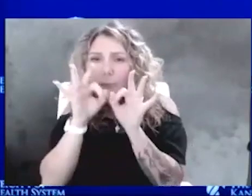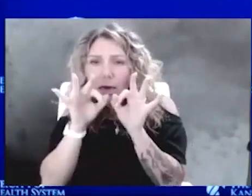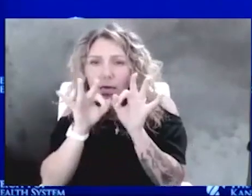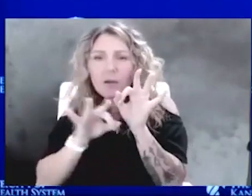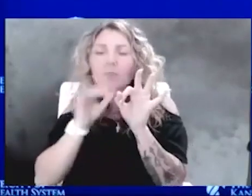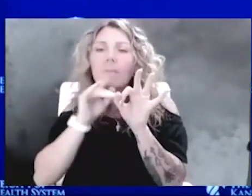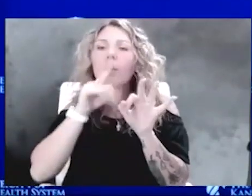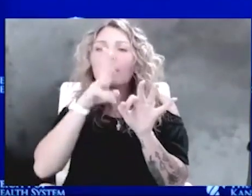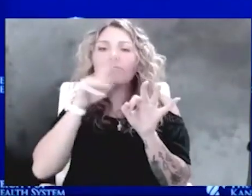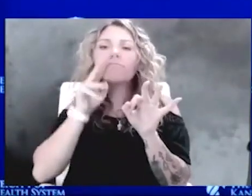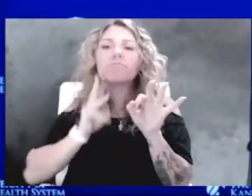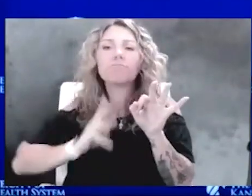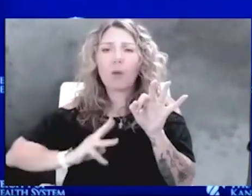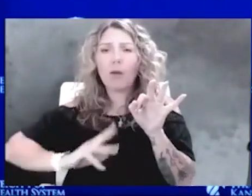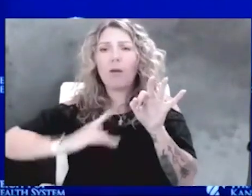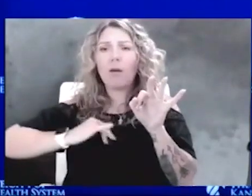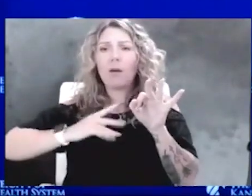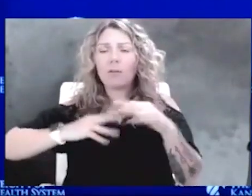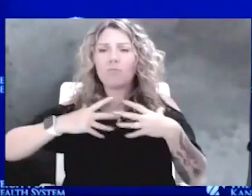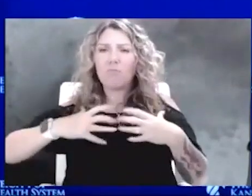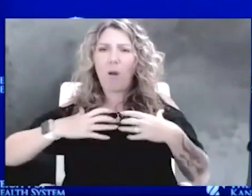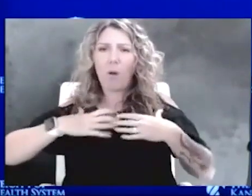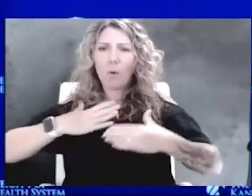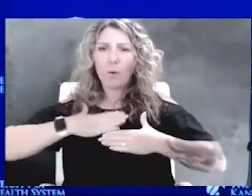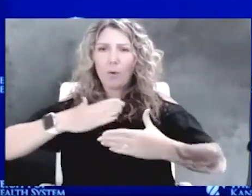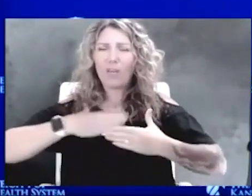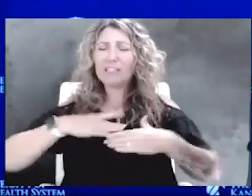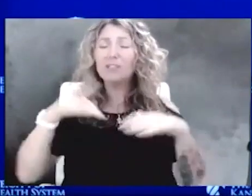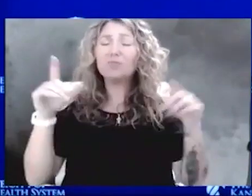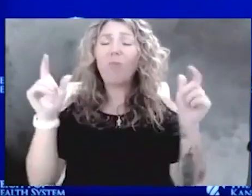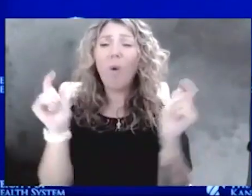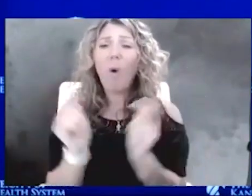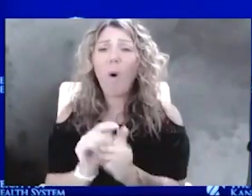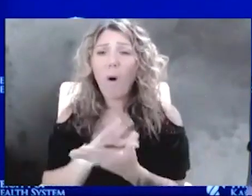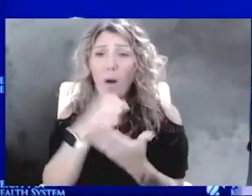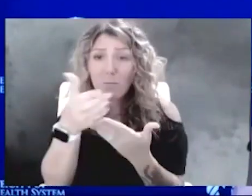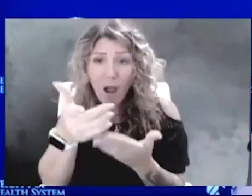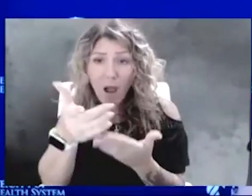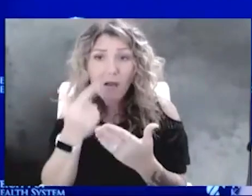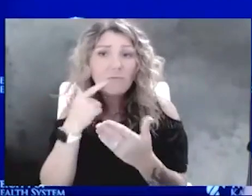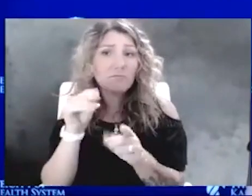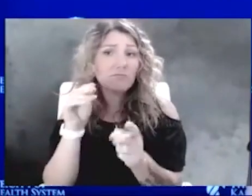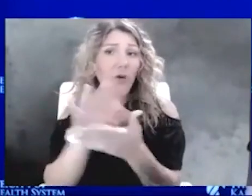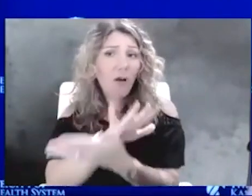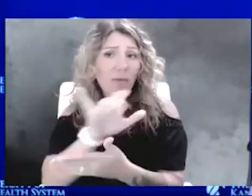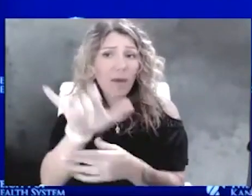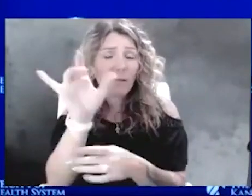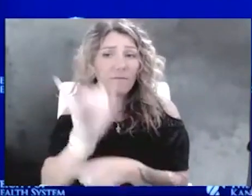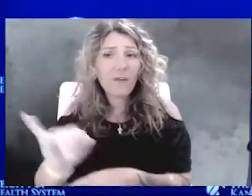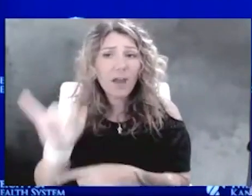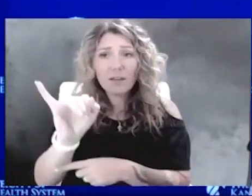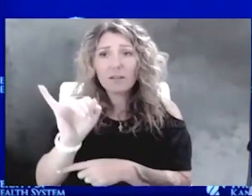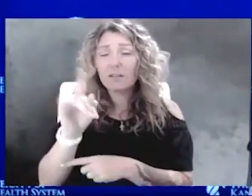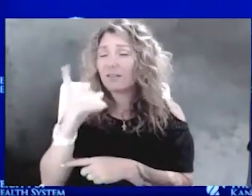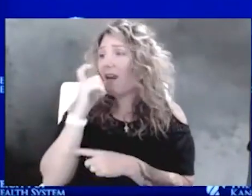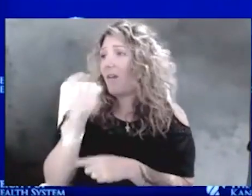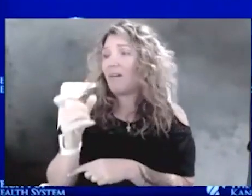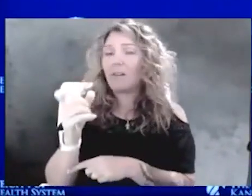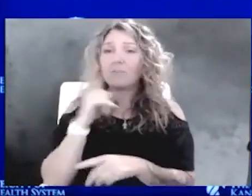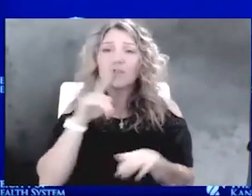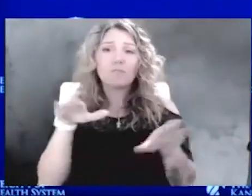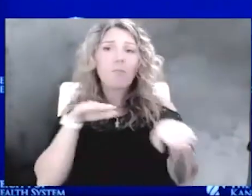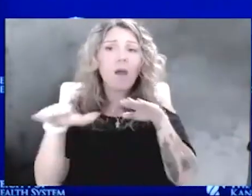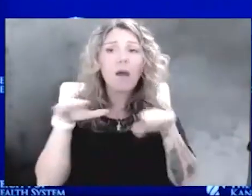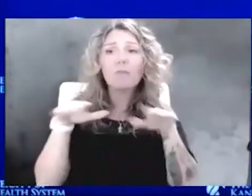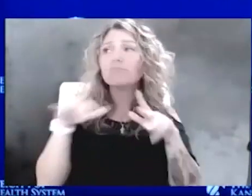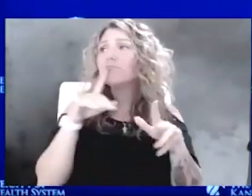takes a very small amount of viral particles to cause infection. So you aren't just going to be walking through and getting